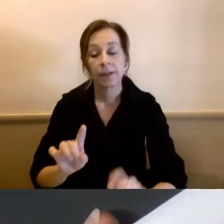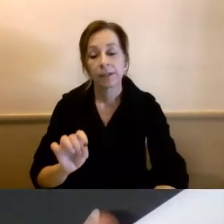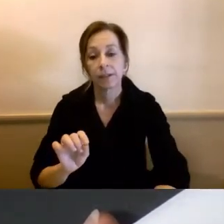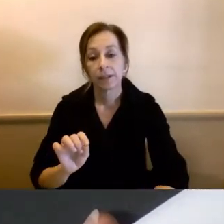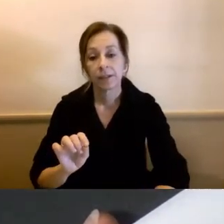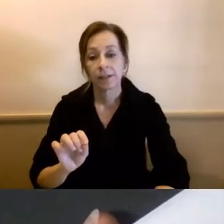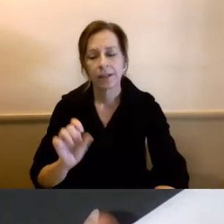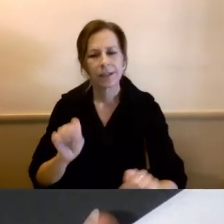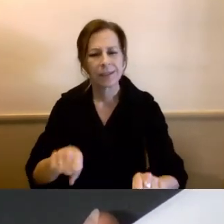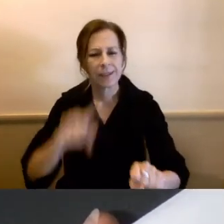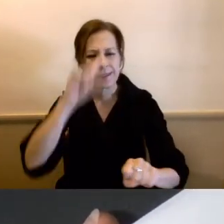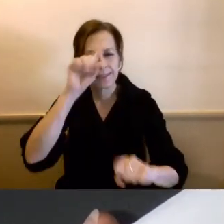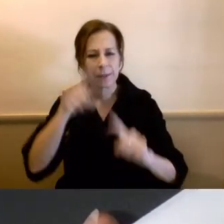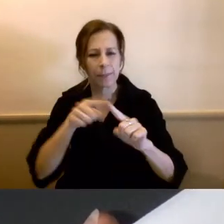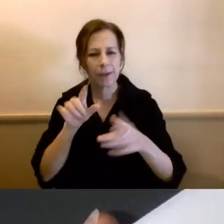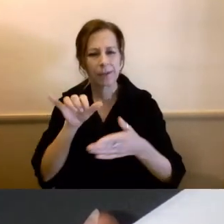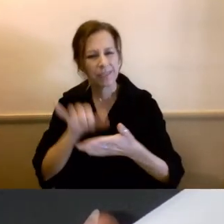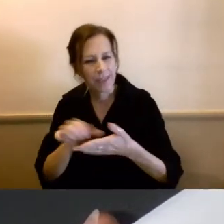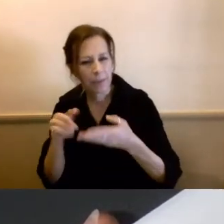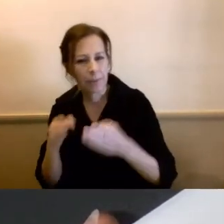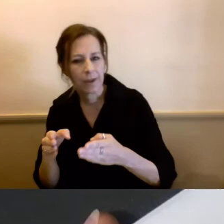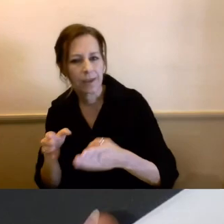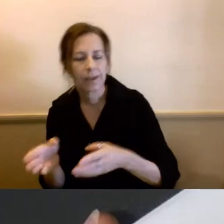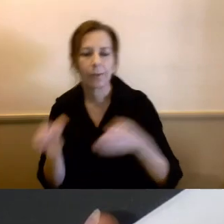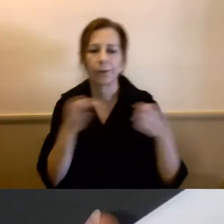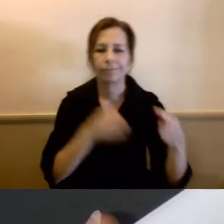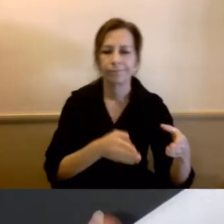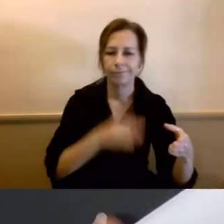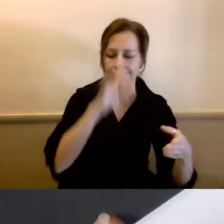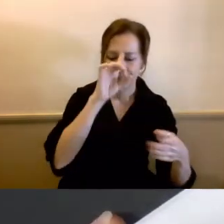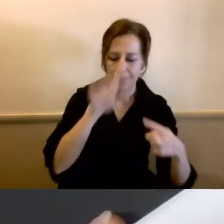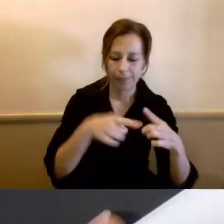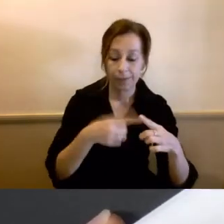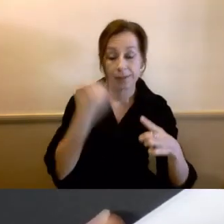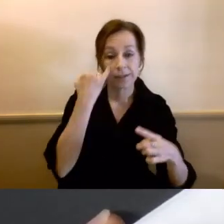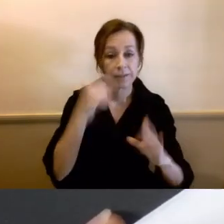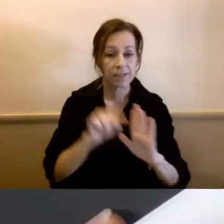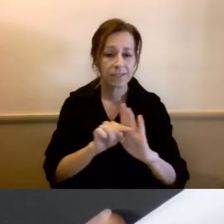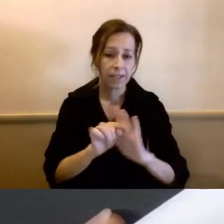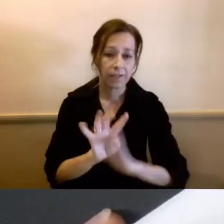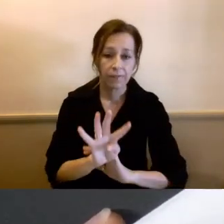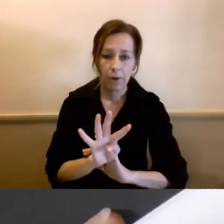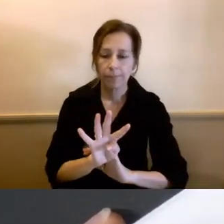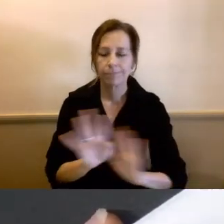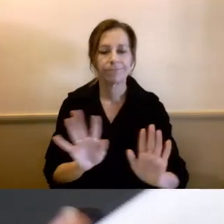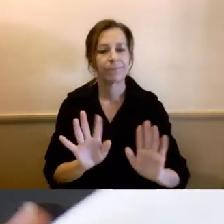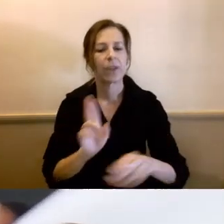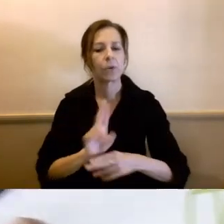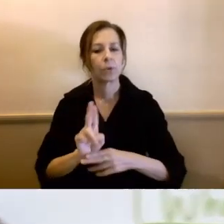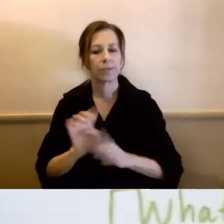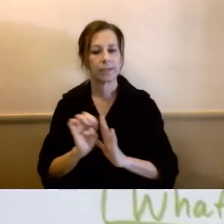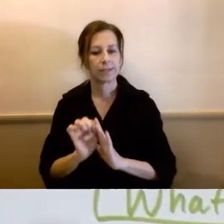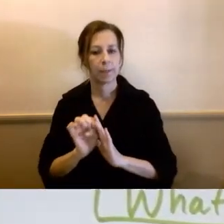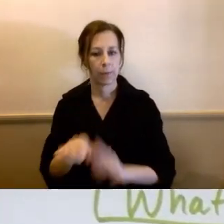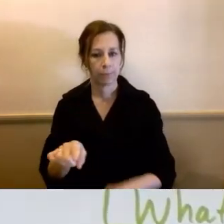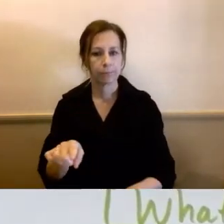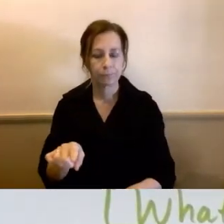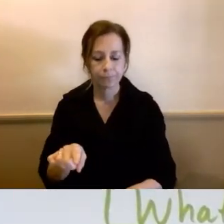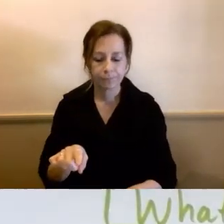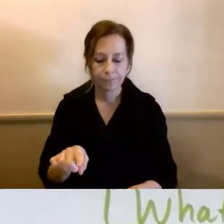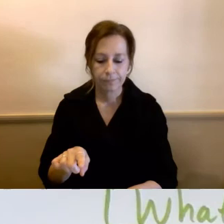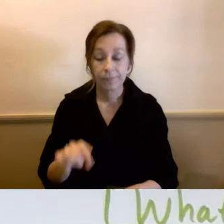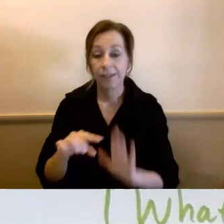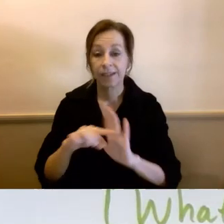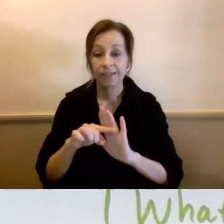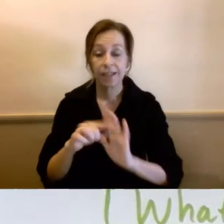But you can think of it that way, or think about this. If I have negative 4, I'll use this example.